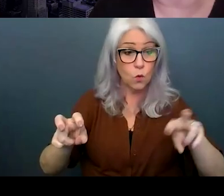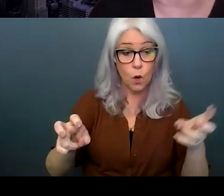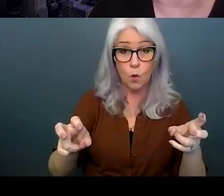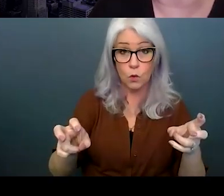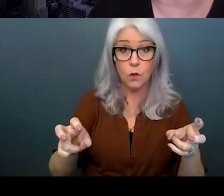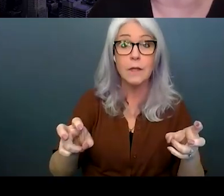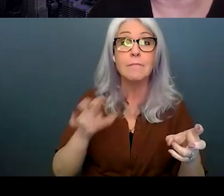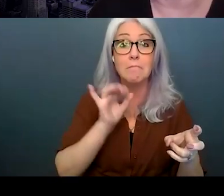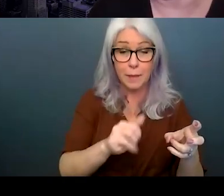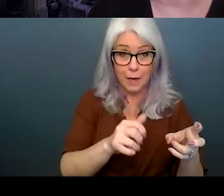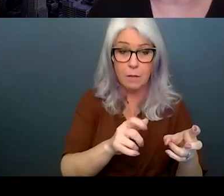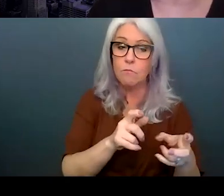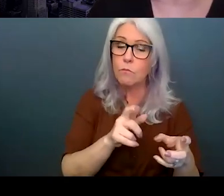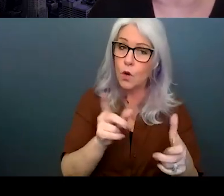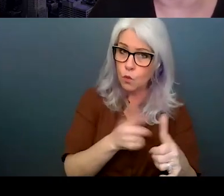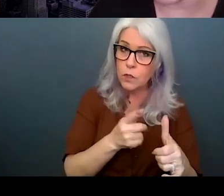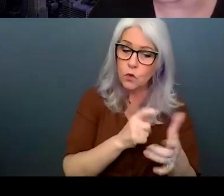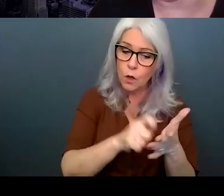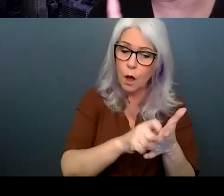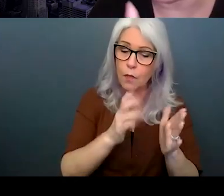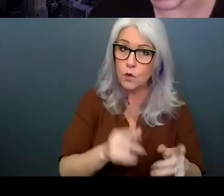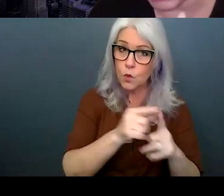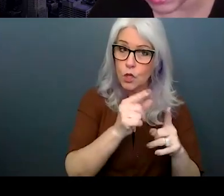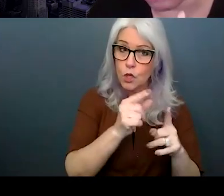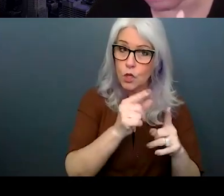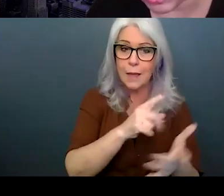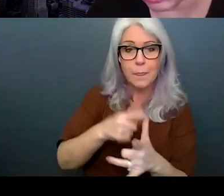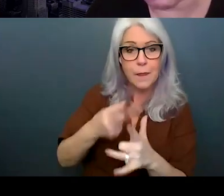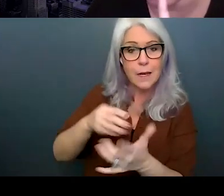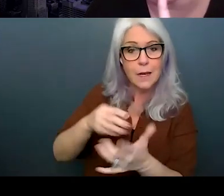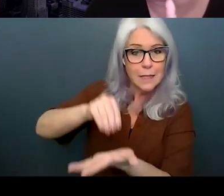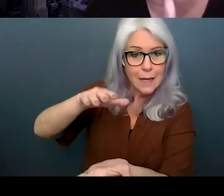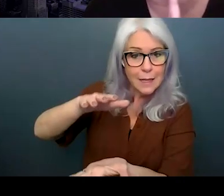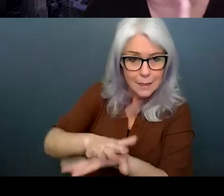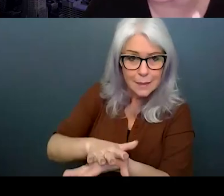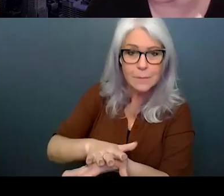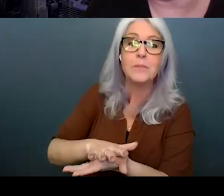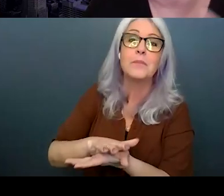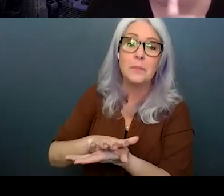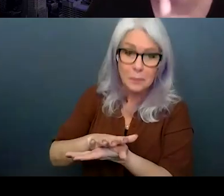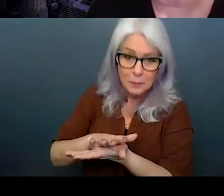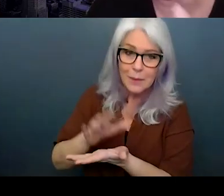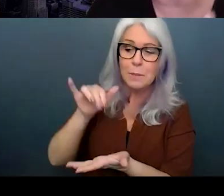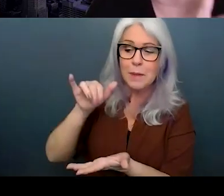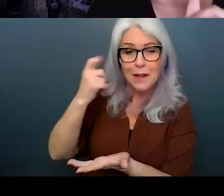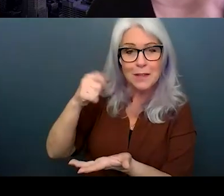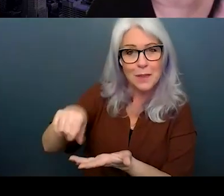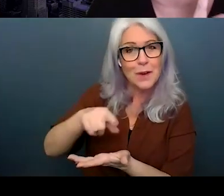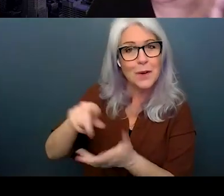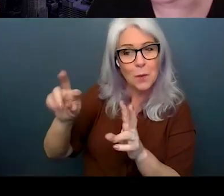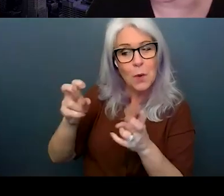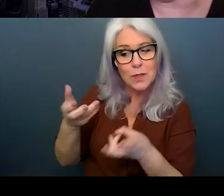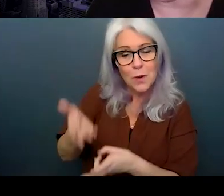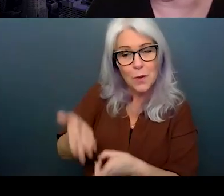the original author's words. And then when you cite it, you'll cite it like a quotation because a quotation is there. So in that case, you